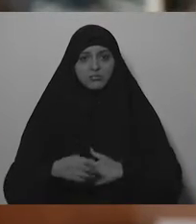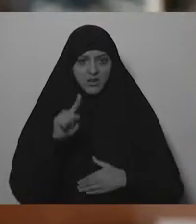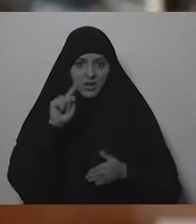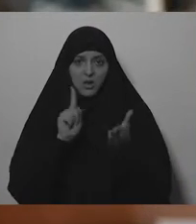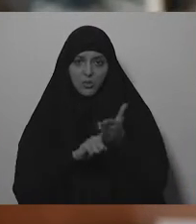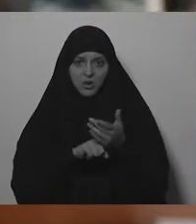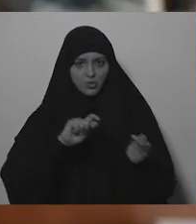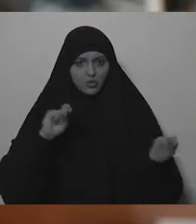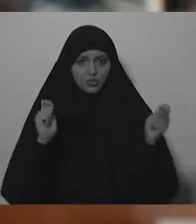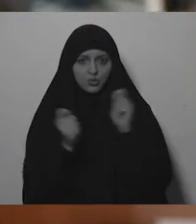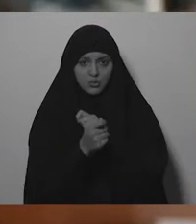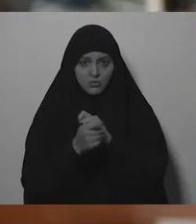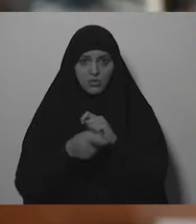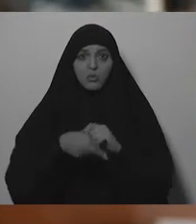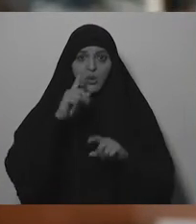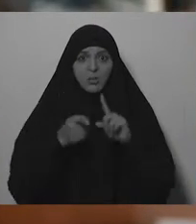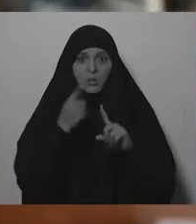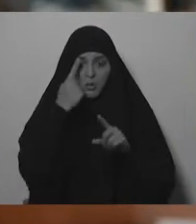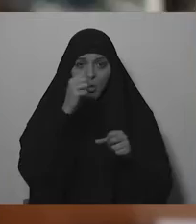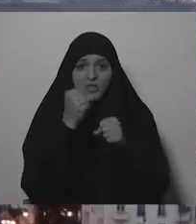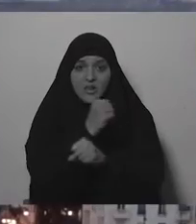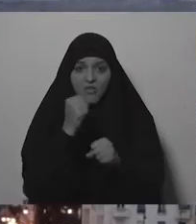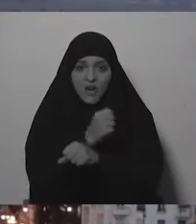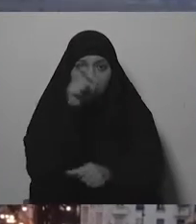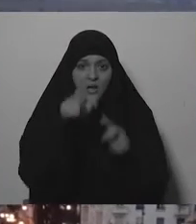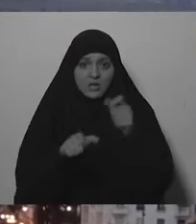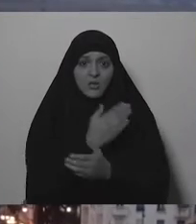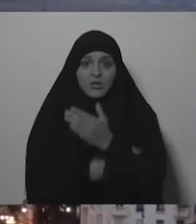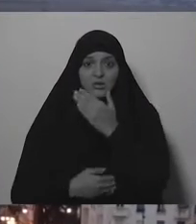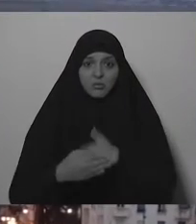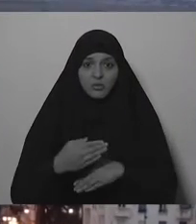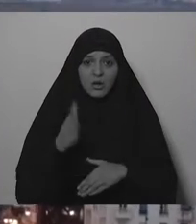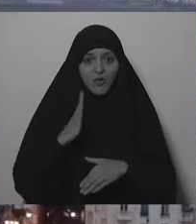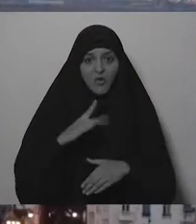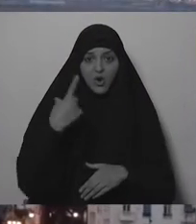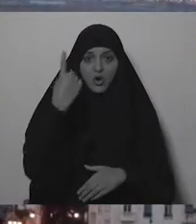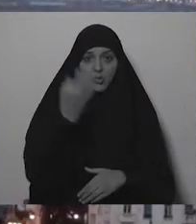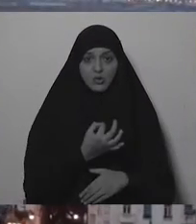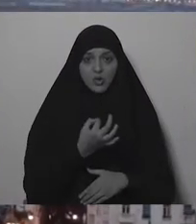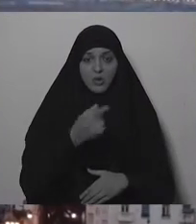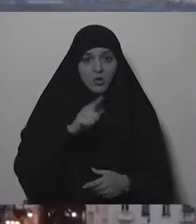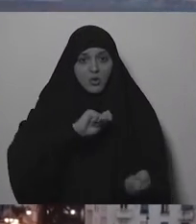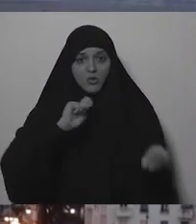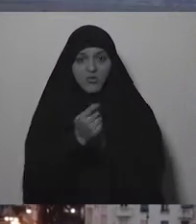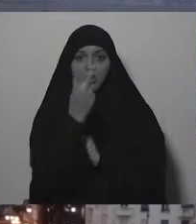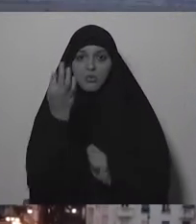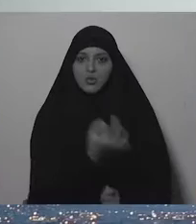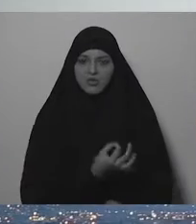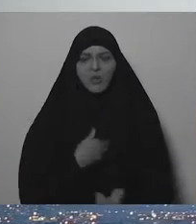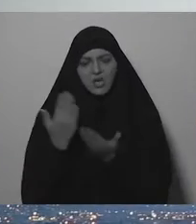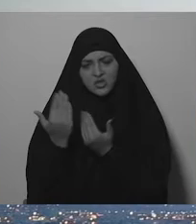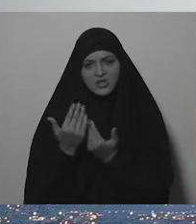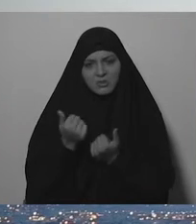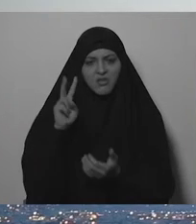today, change, especially the law for the employability of disabled people, which is passed from 1% to 2%. I hope that